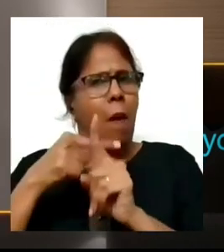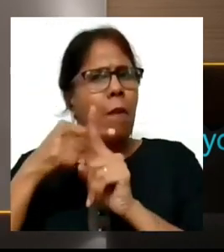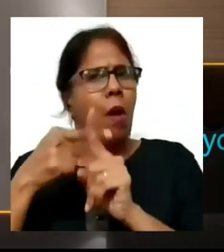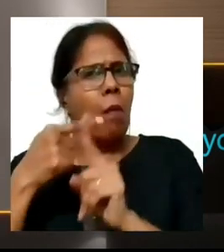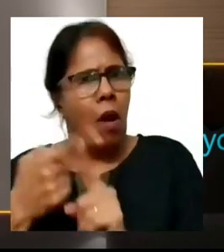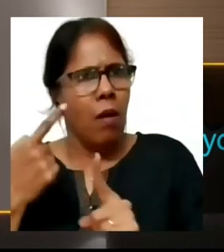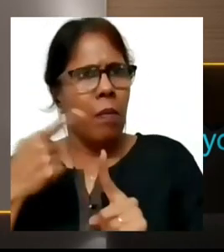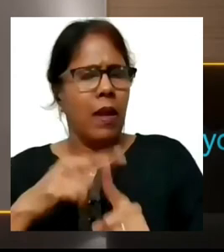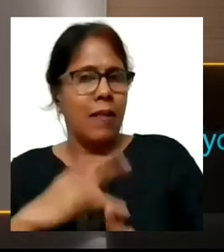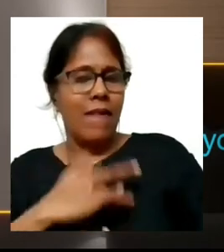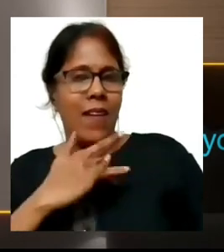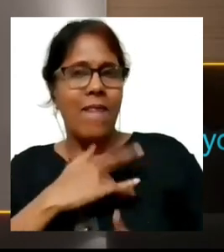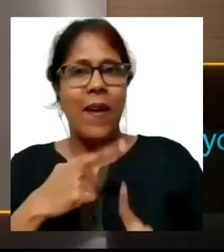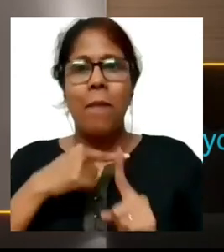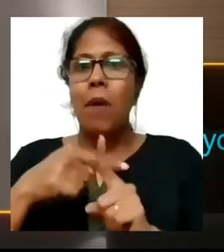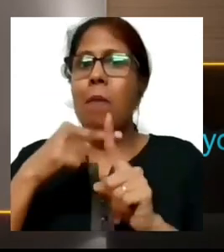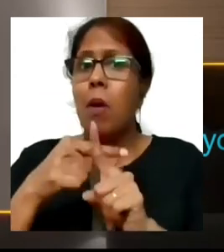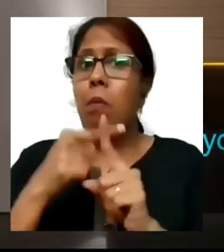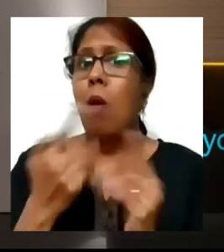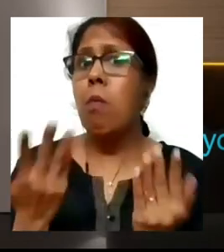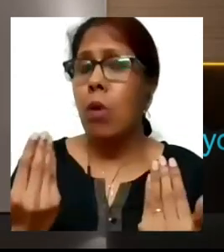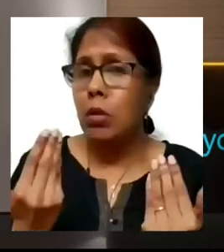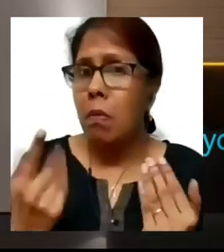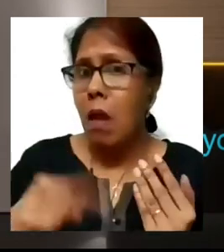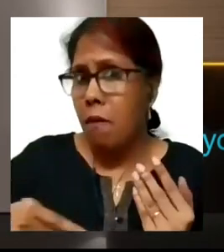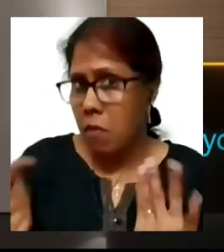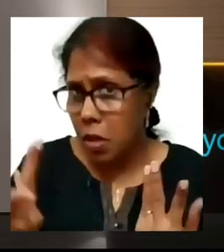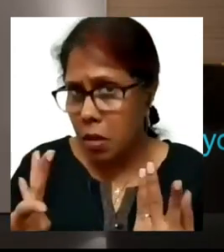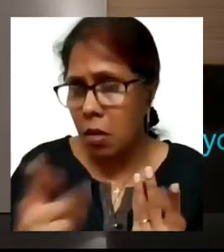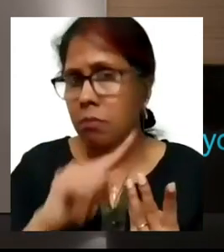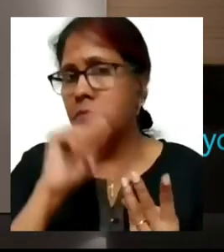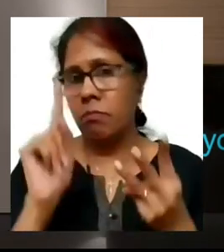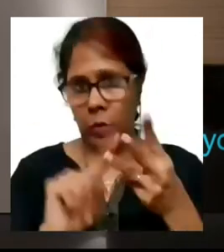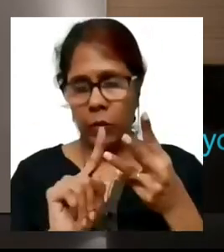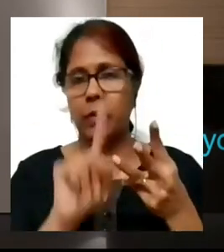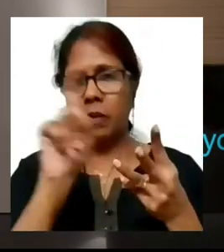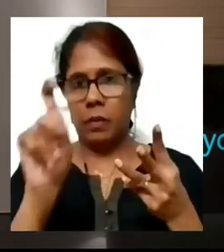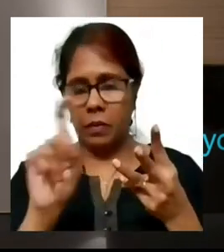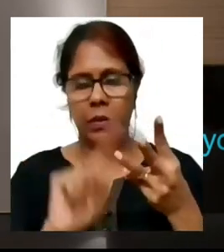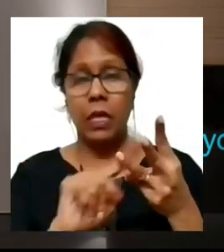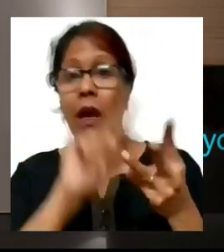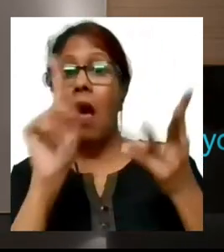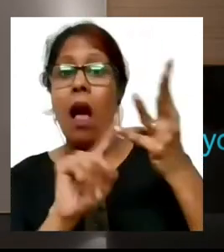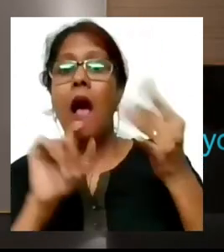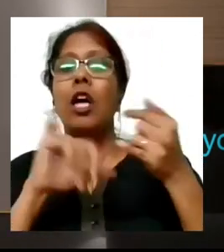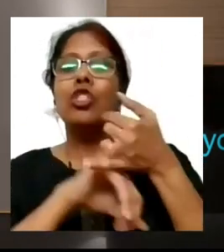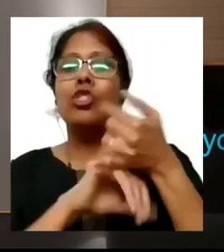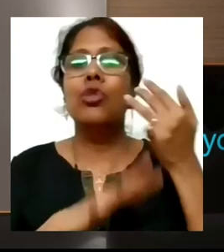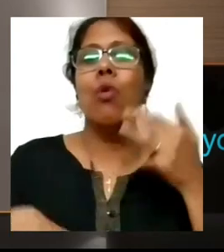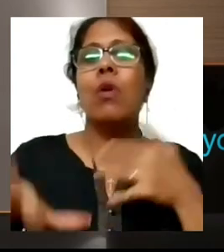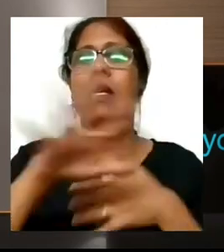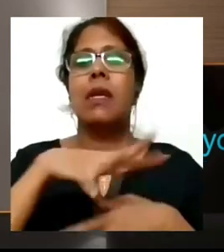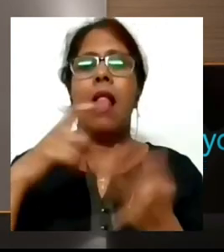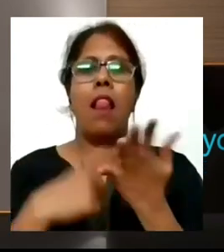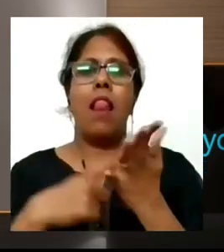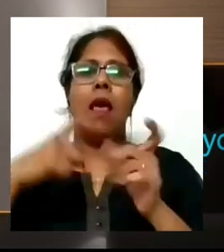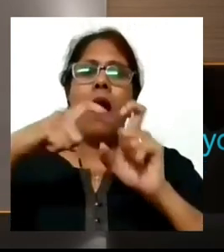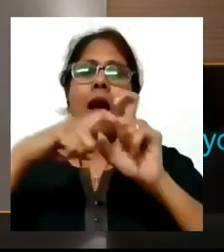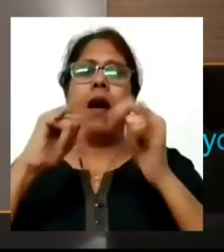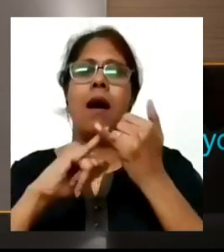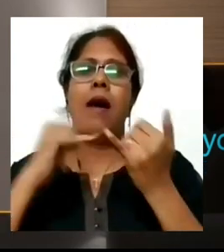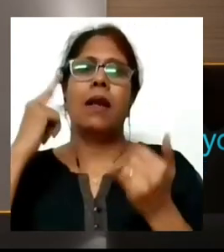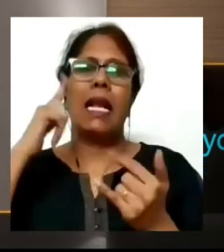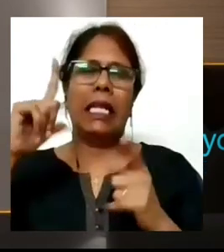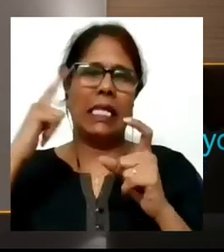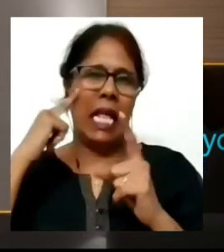day? And the last of it is social resilience. What do we mean by social resilience? I have a